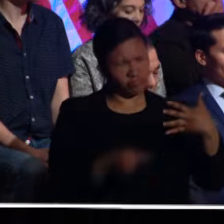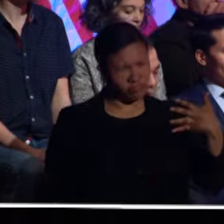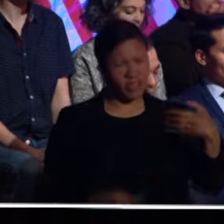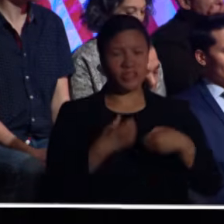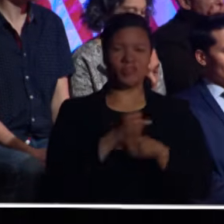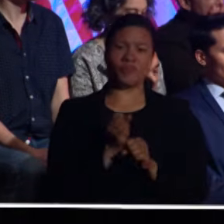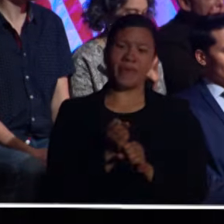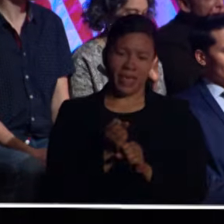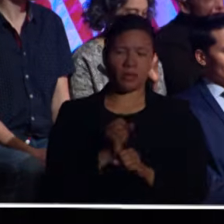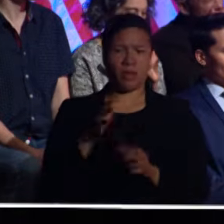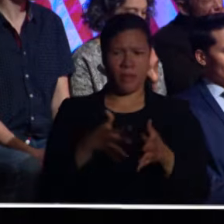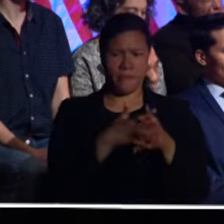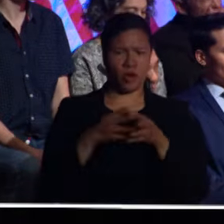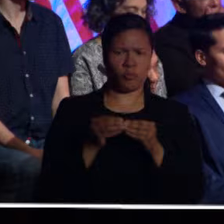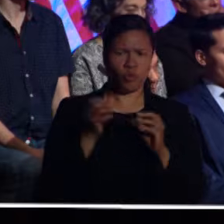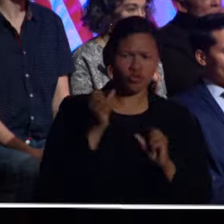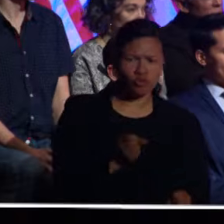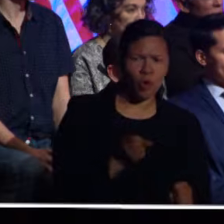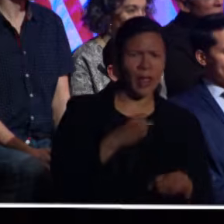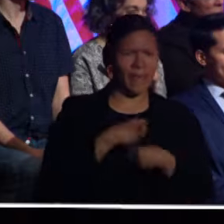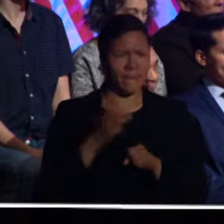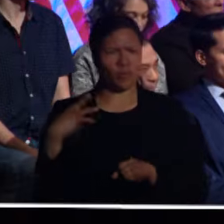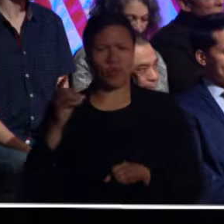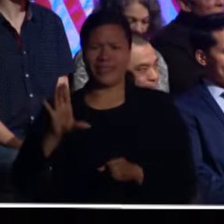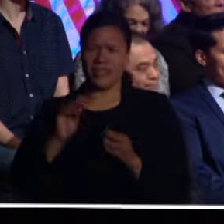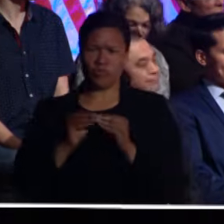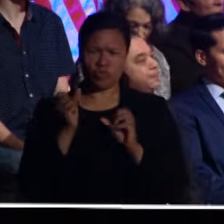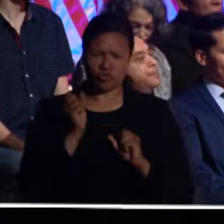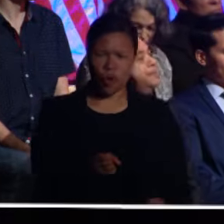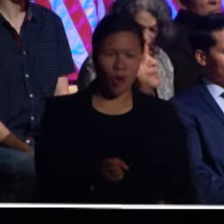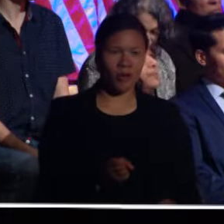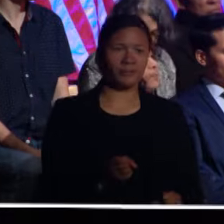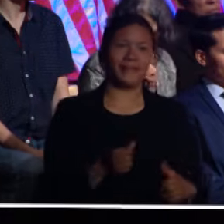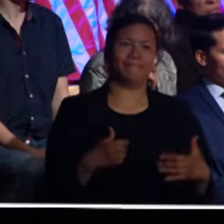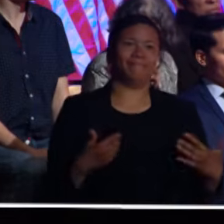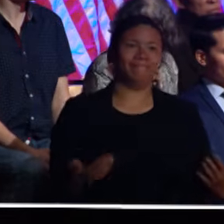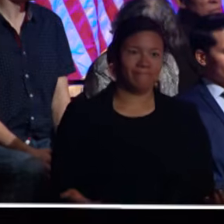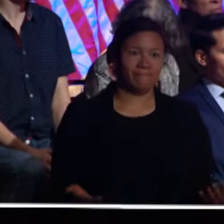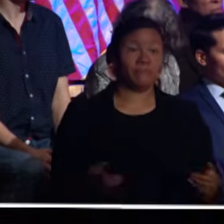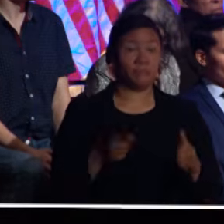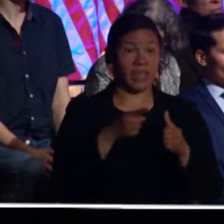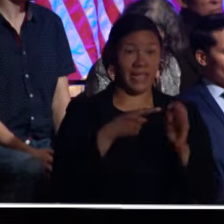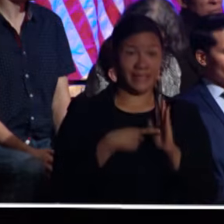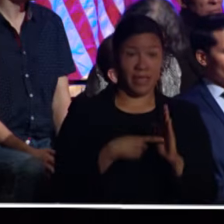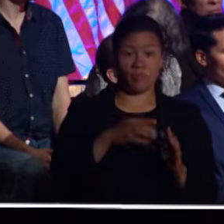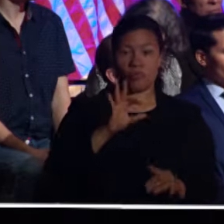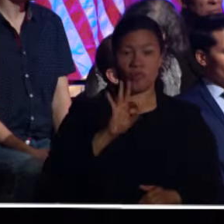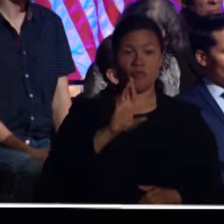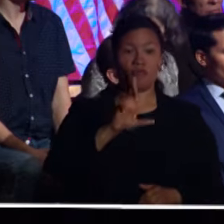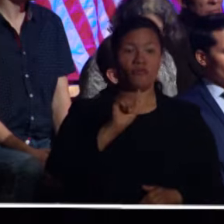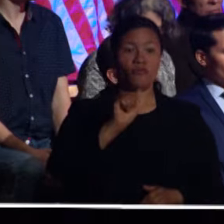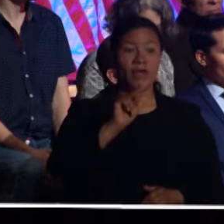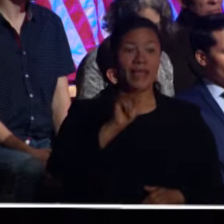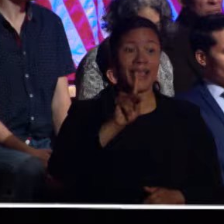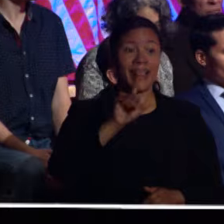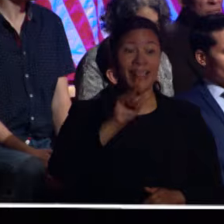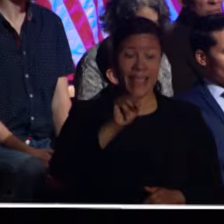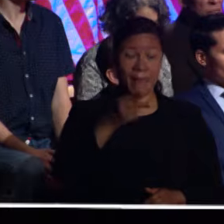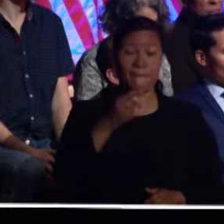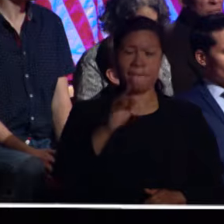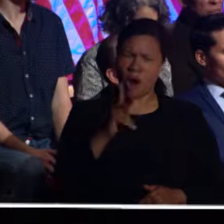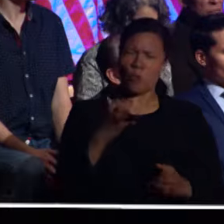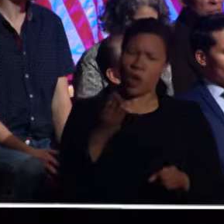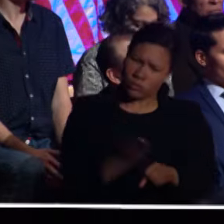our nation stronger. But for progress on revitalizing Franklin Park, I could stand here